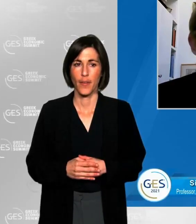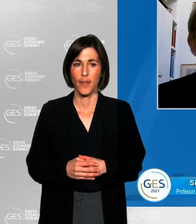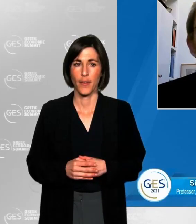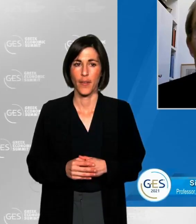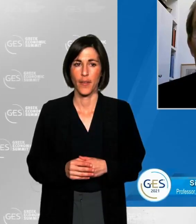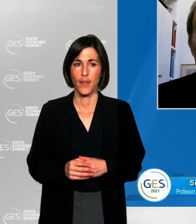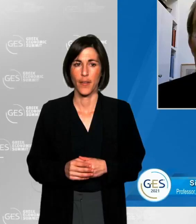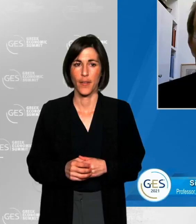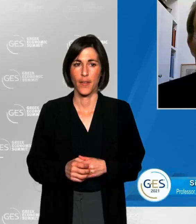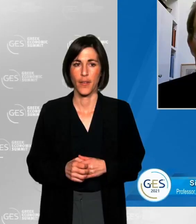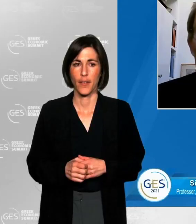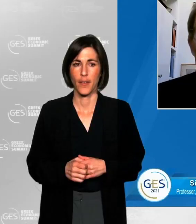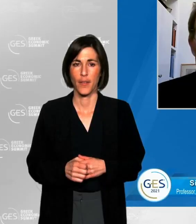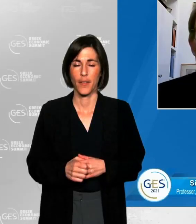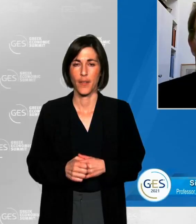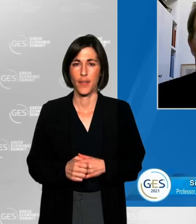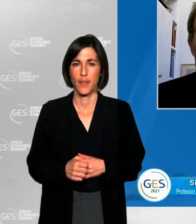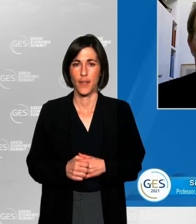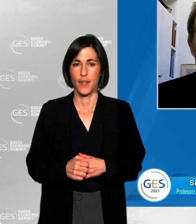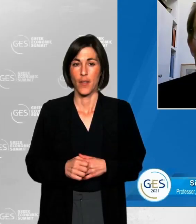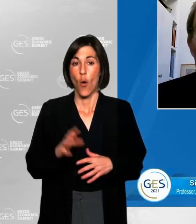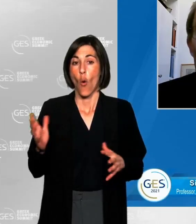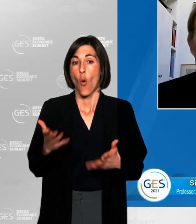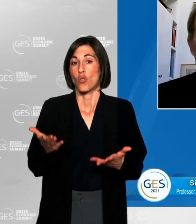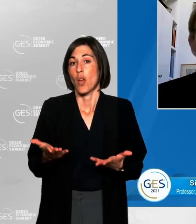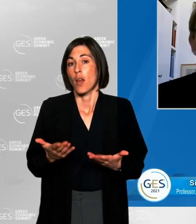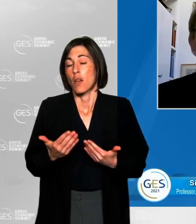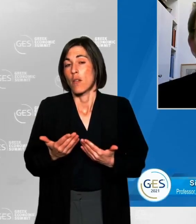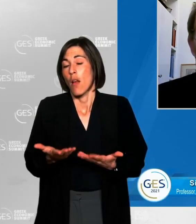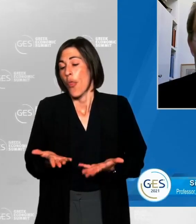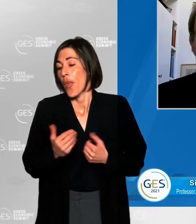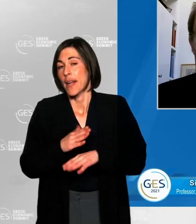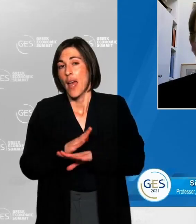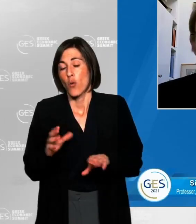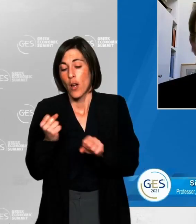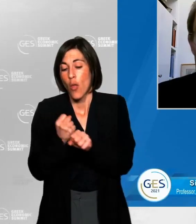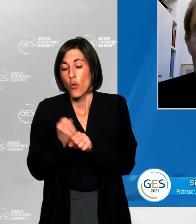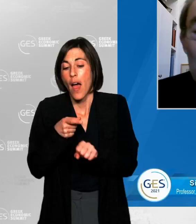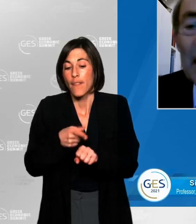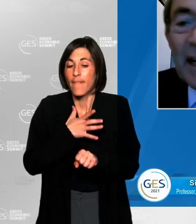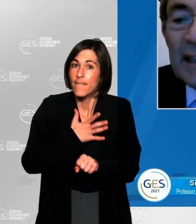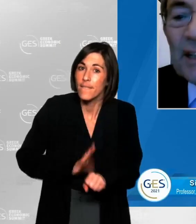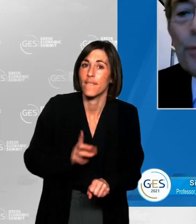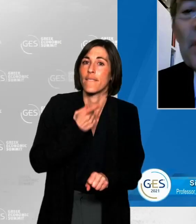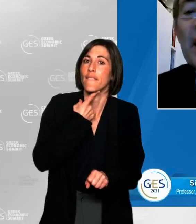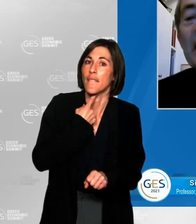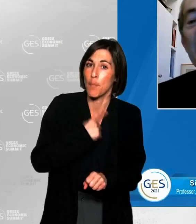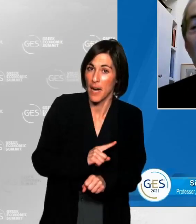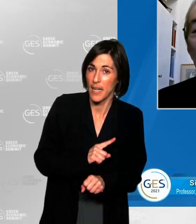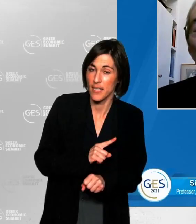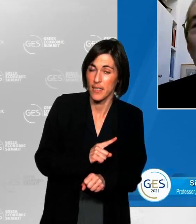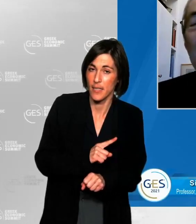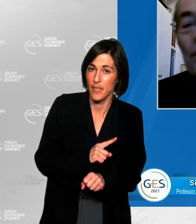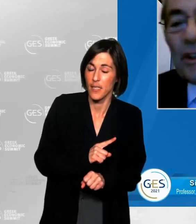jobs that they want to, then make some more transfers available and they should be